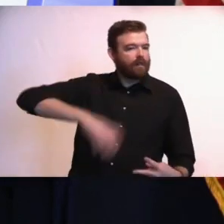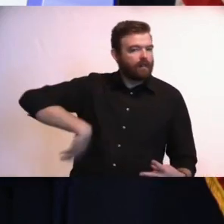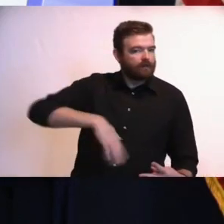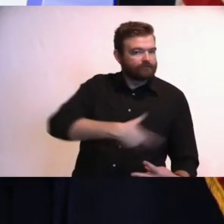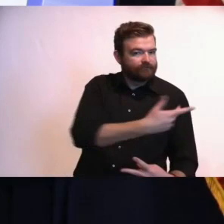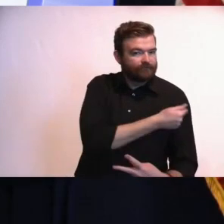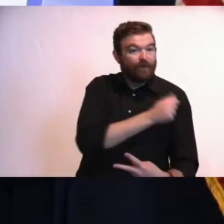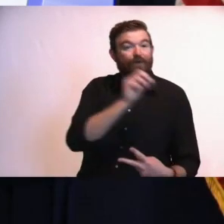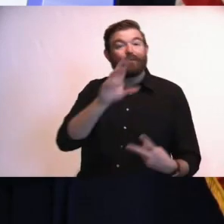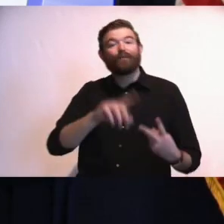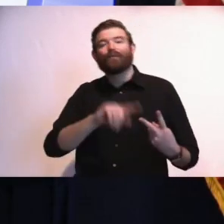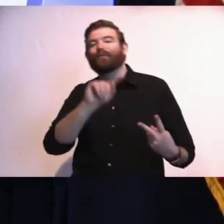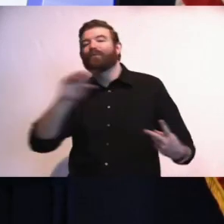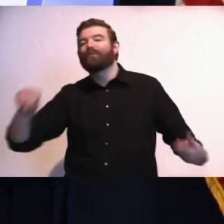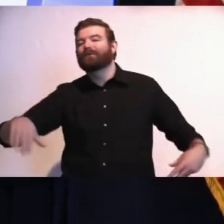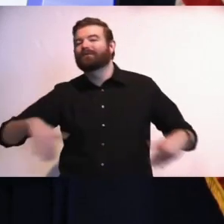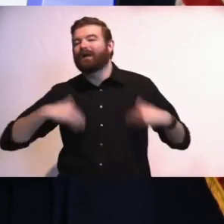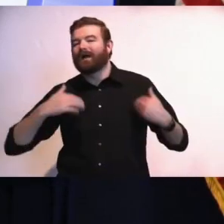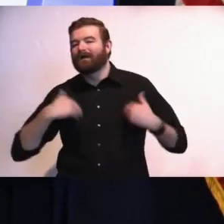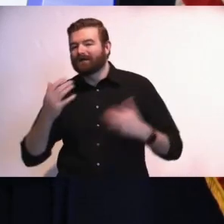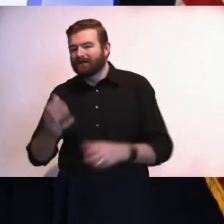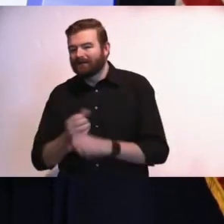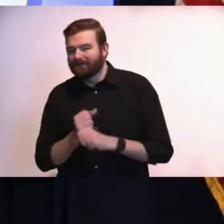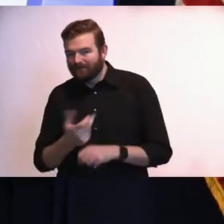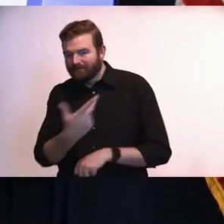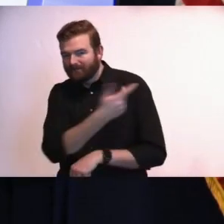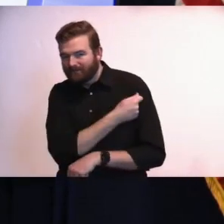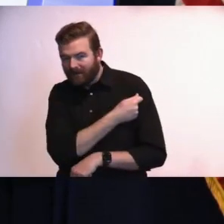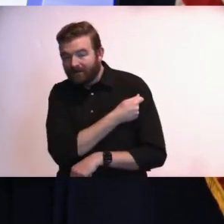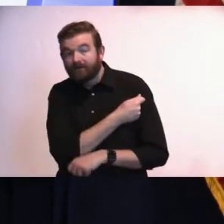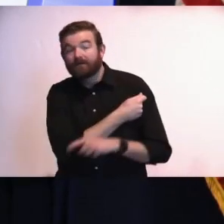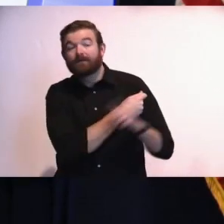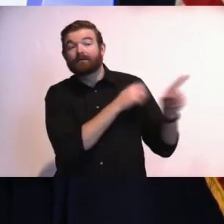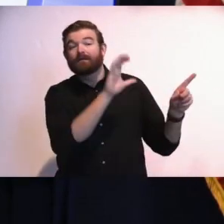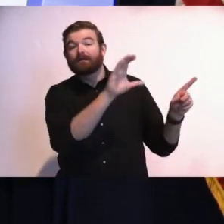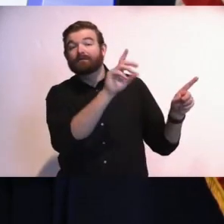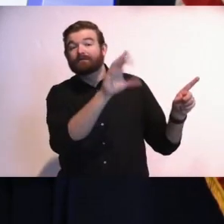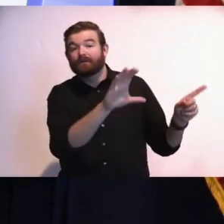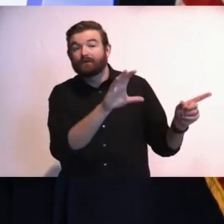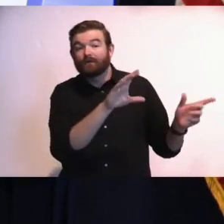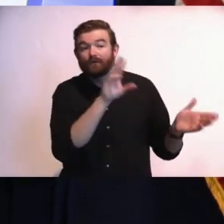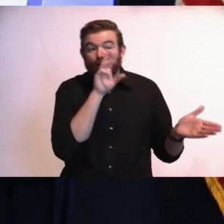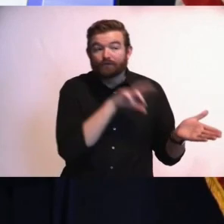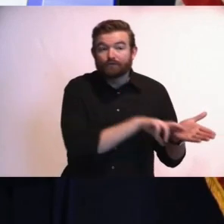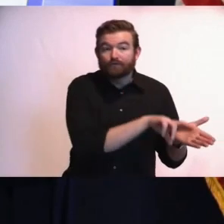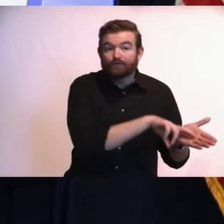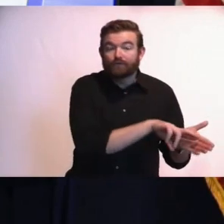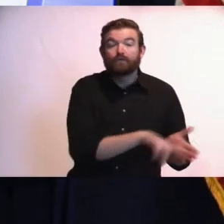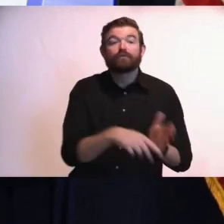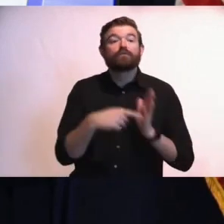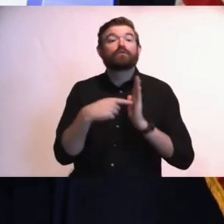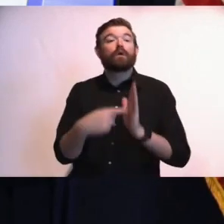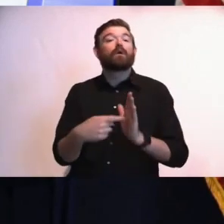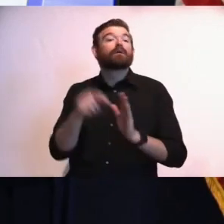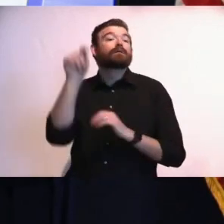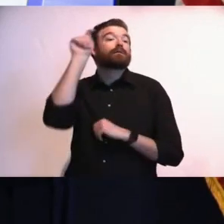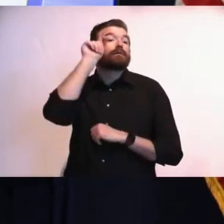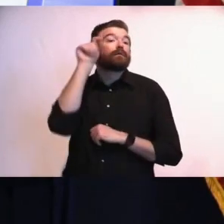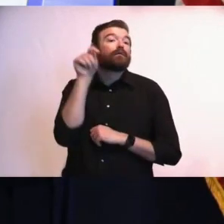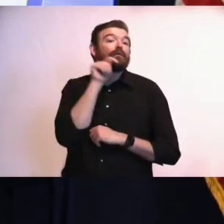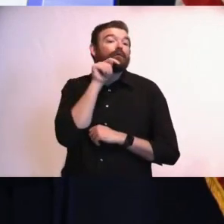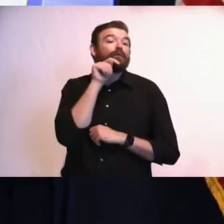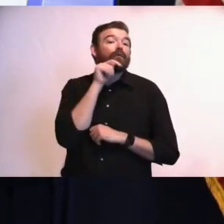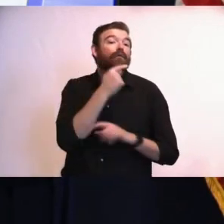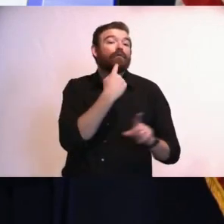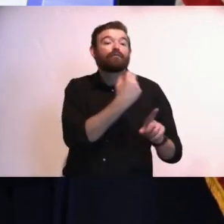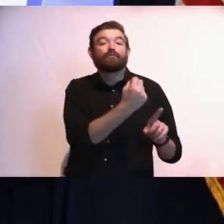be vaccinated. Data from the CDC indicates that unvaccinated adolescents between the ages of 12